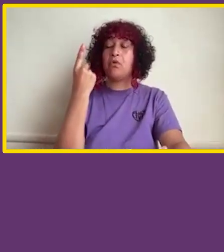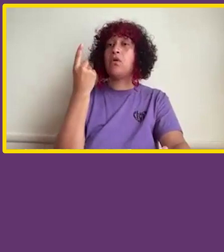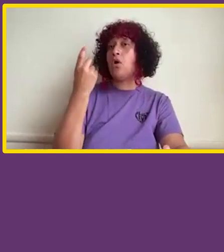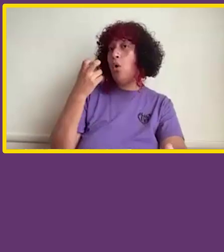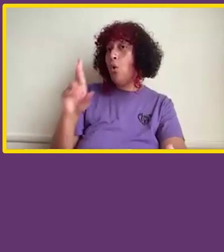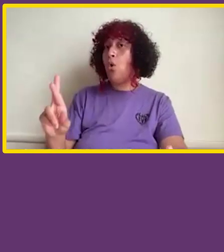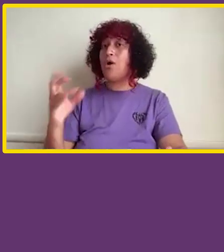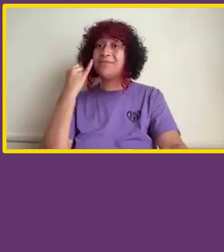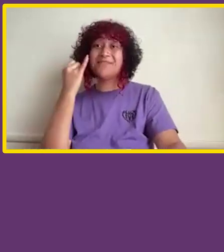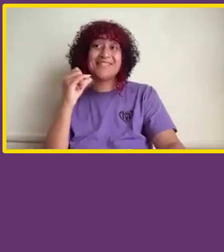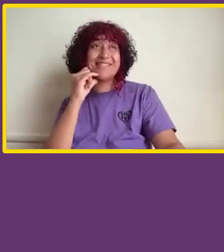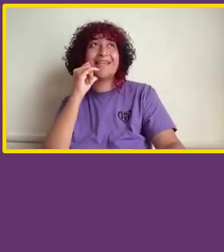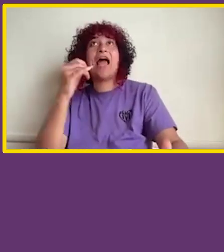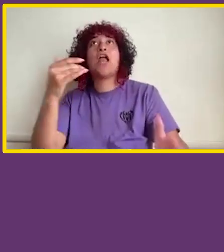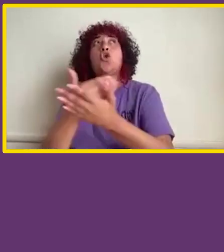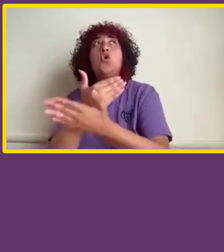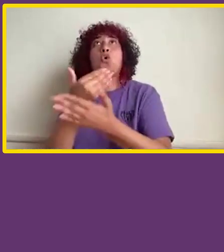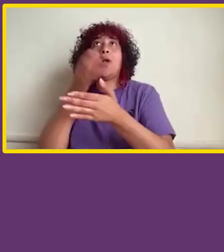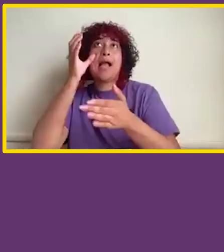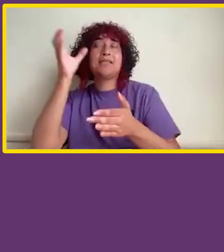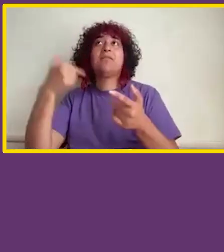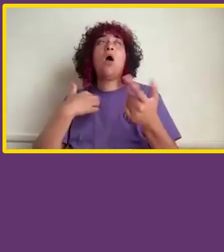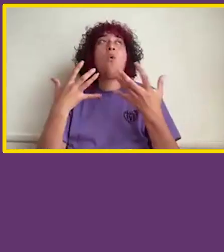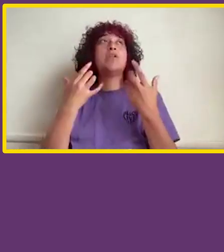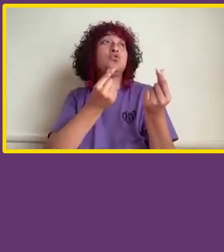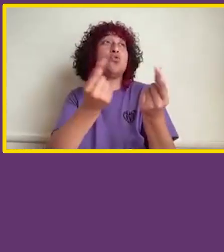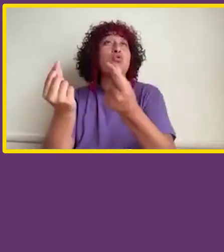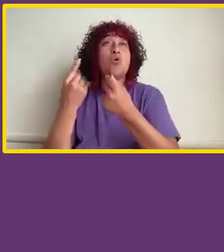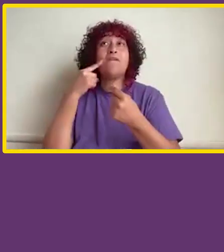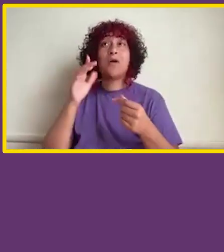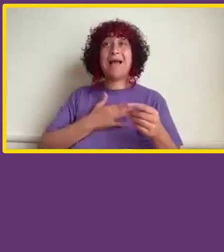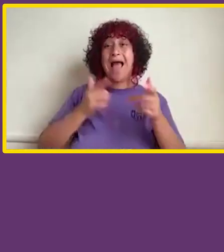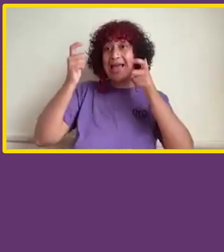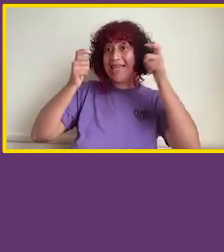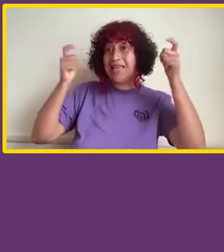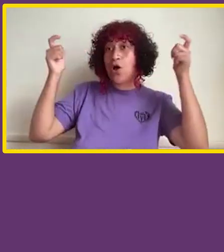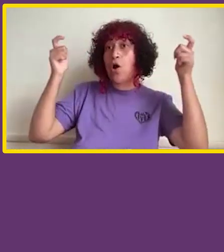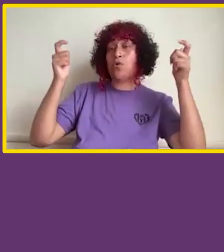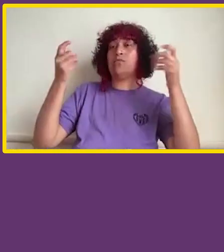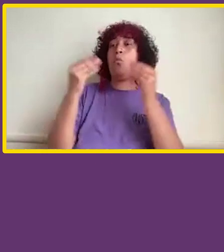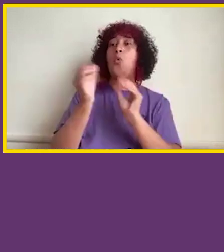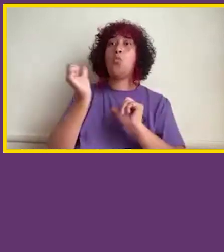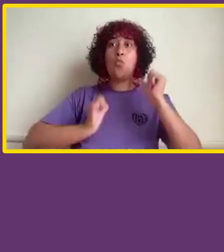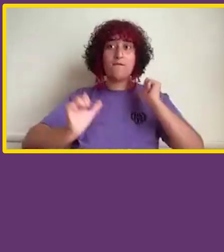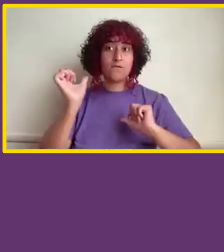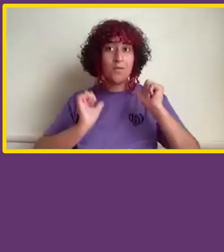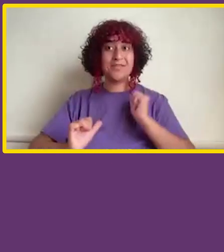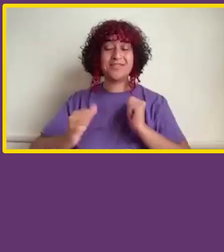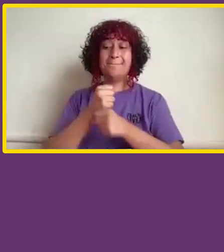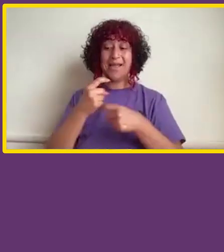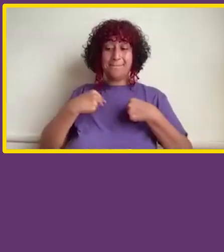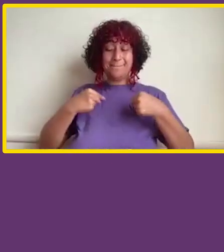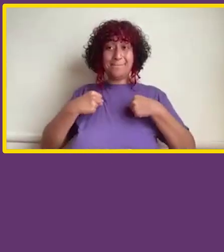Like I want to do all these things that are for my ego, that are performance-based, that make me feel better.